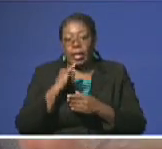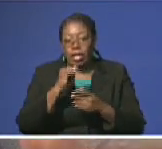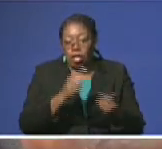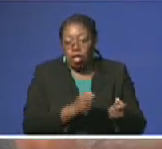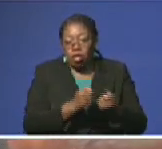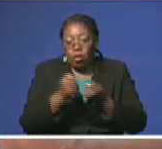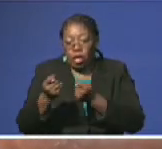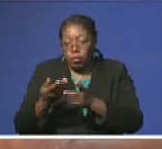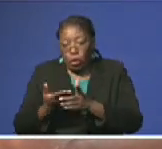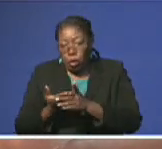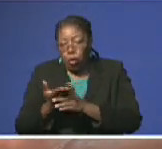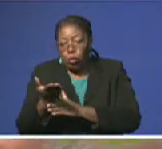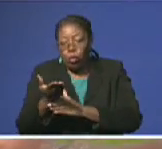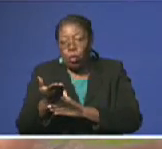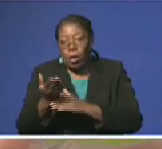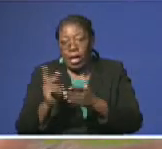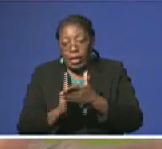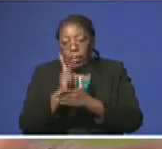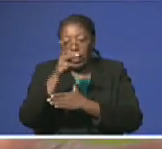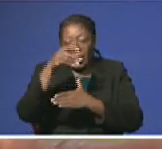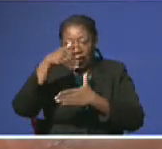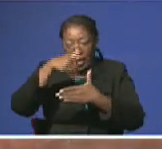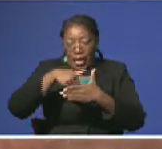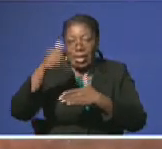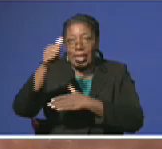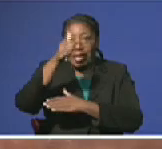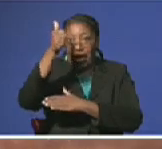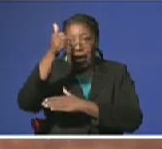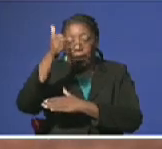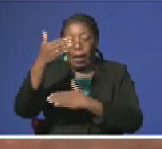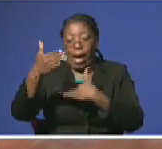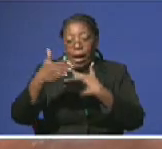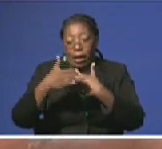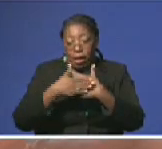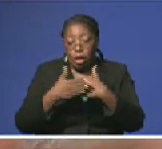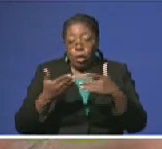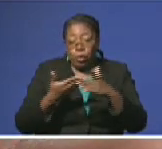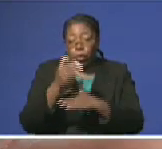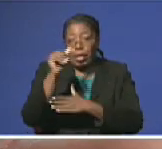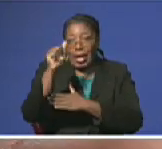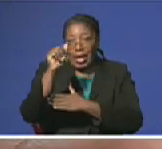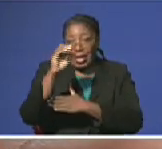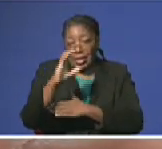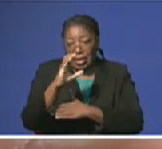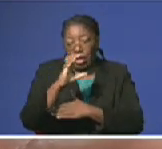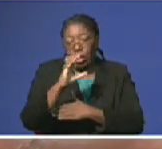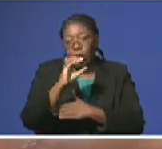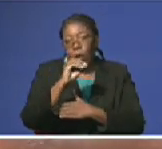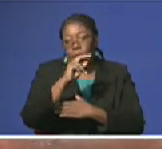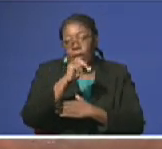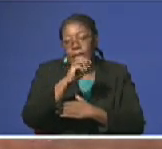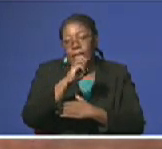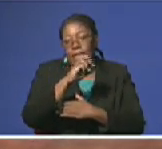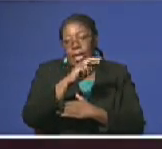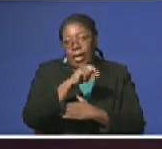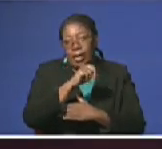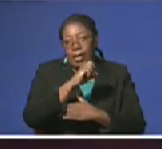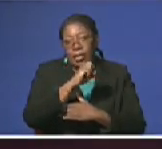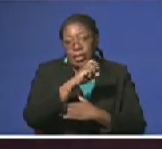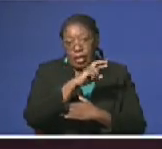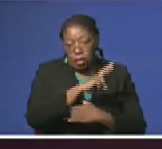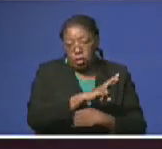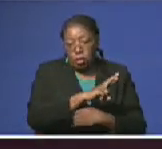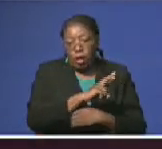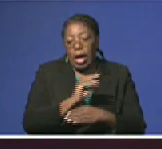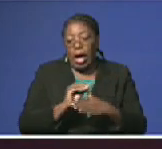transported through the plants and into the air, back through the AC's condenser and stored in the water tank. As